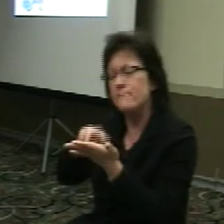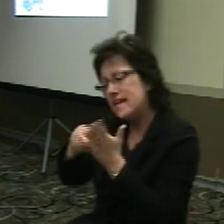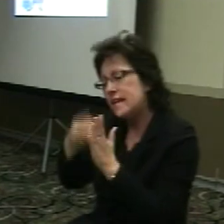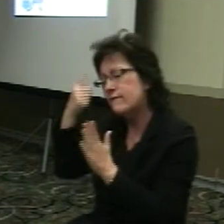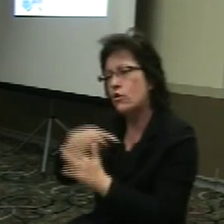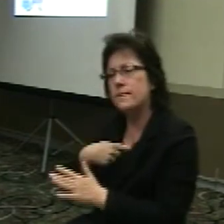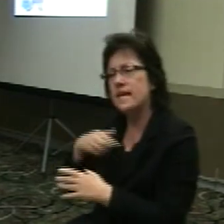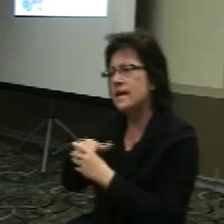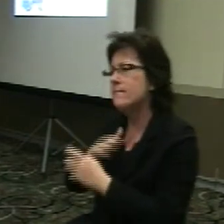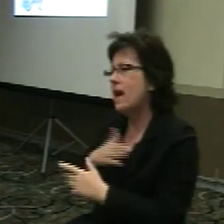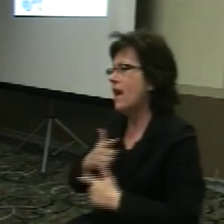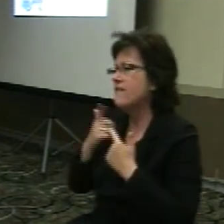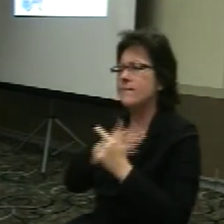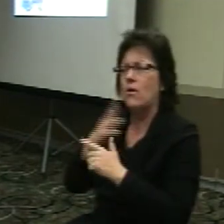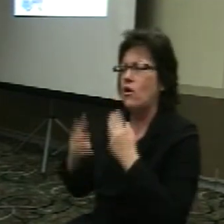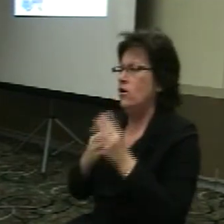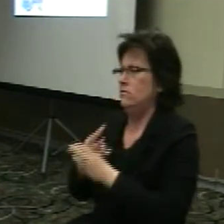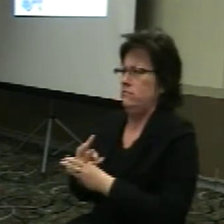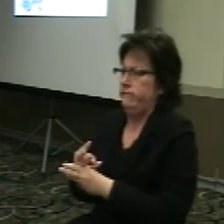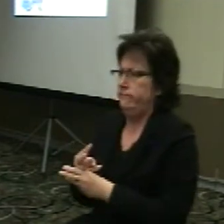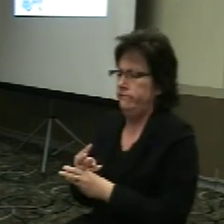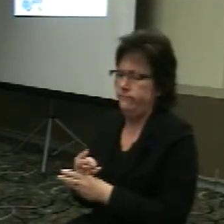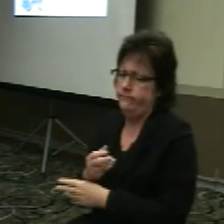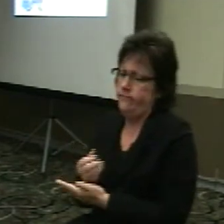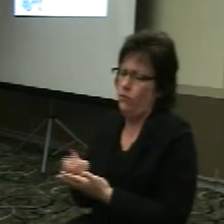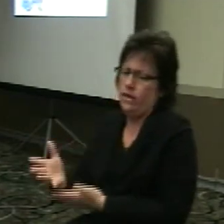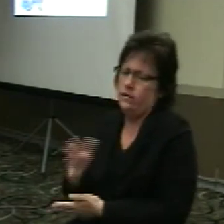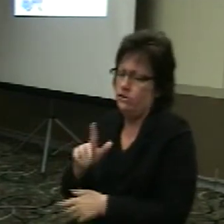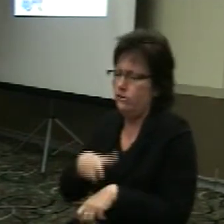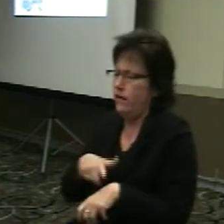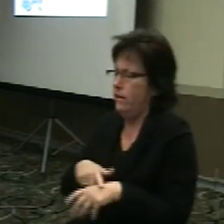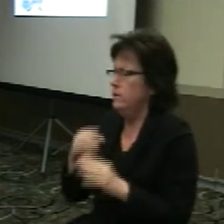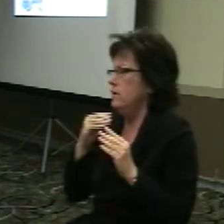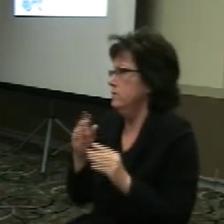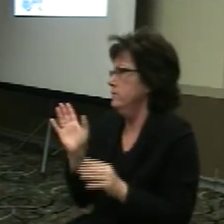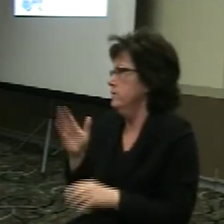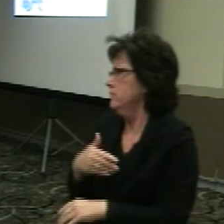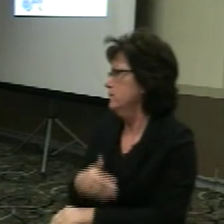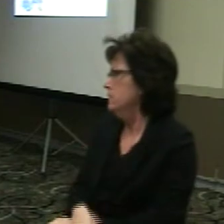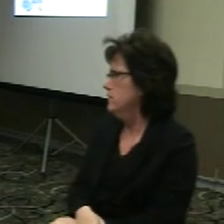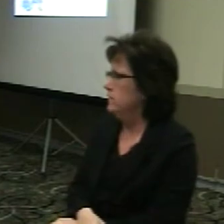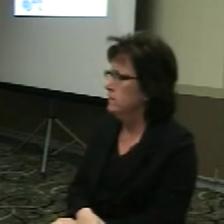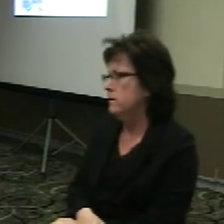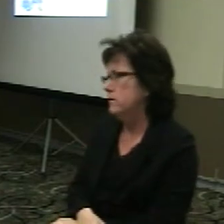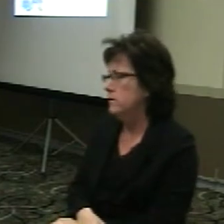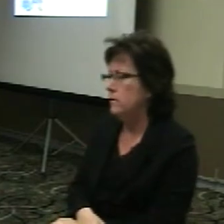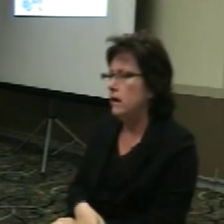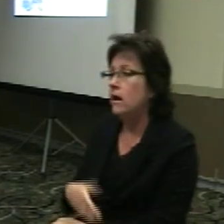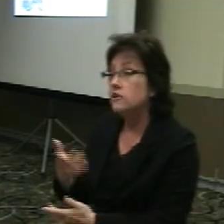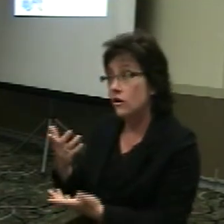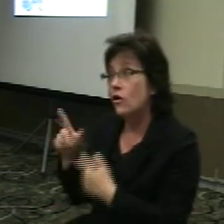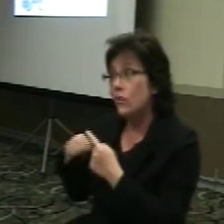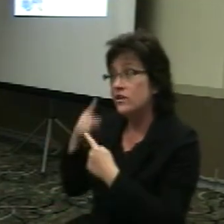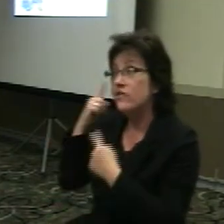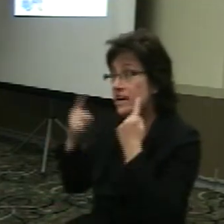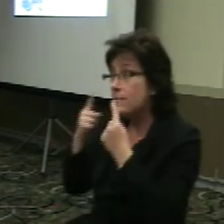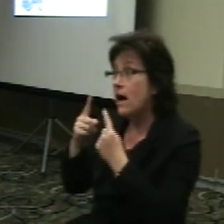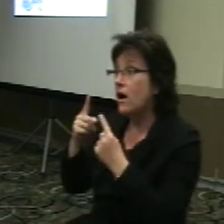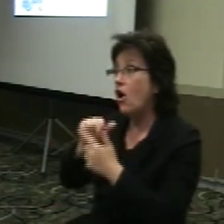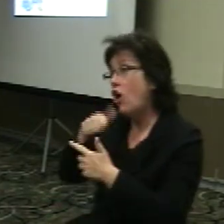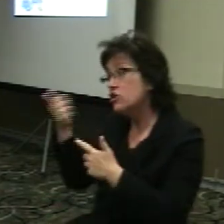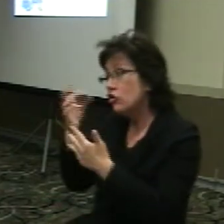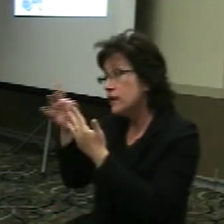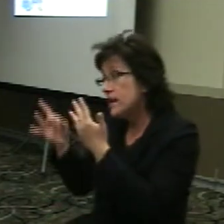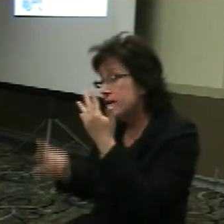my life and in my world. You're kind of wasting your time teaching it. So when you think about those alternative behaviors,